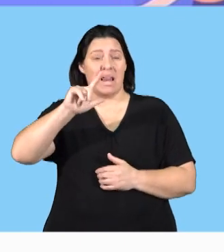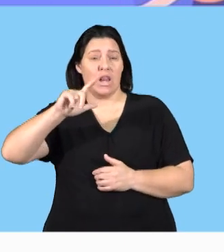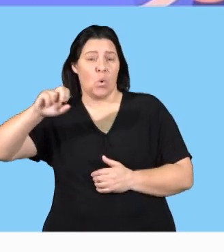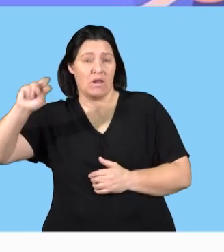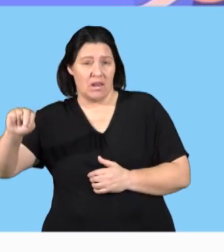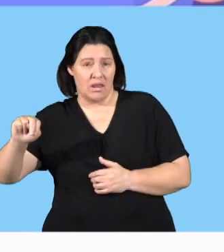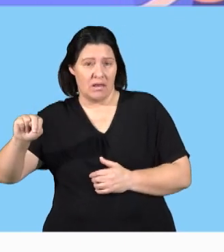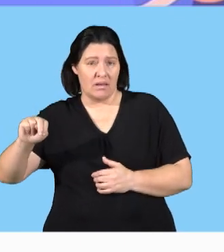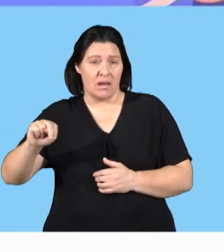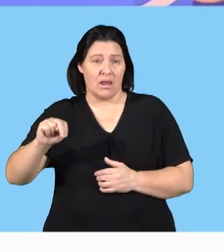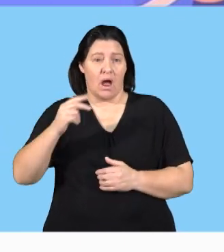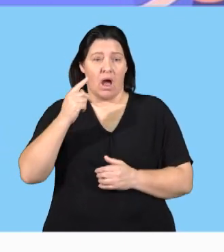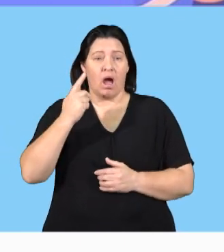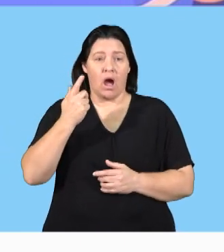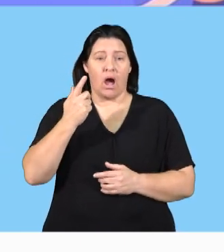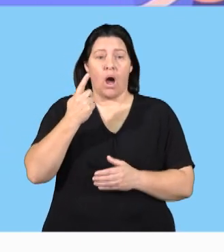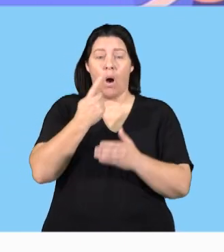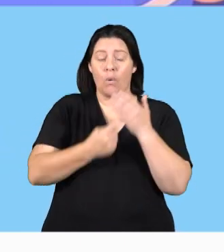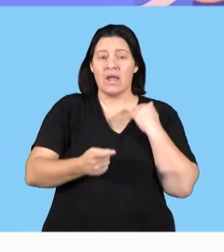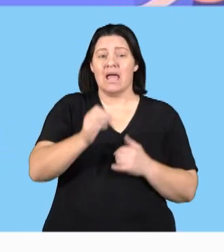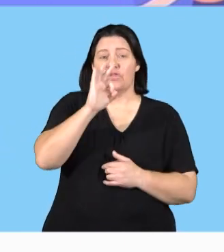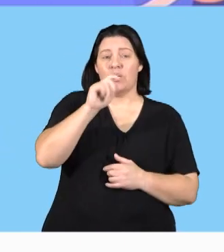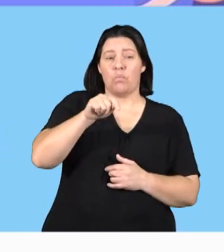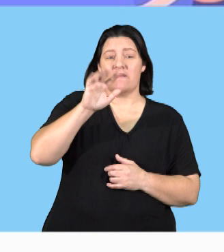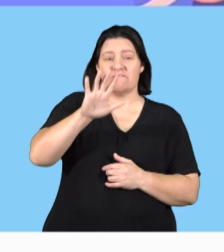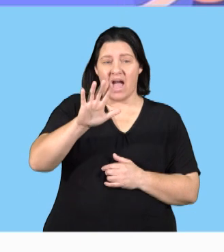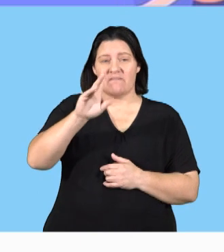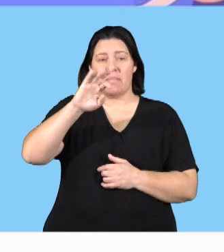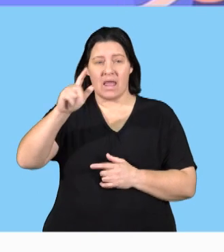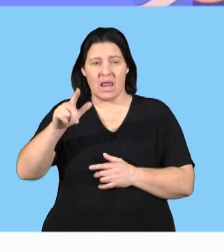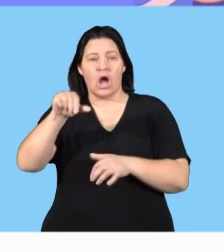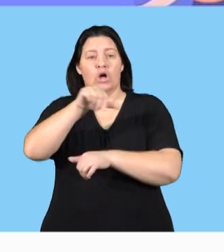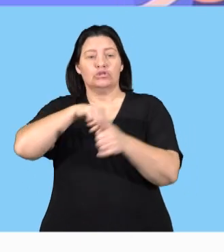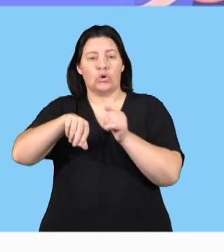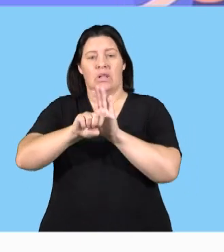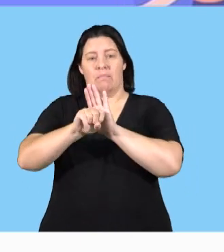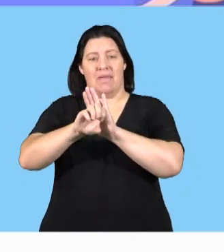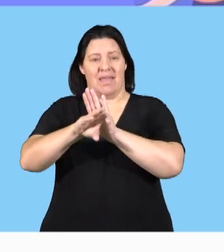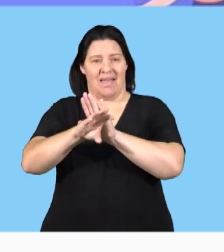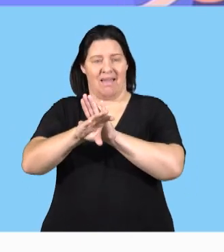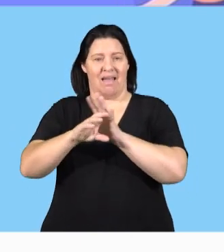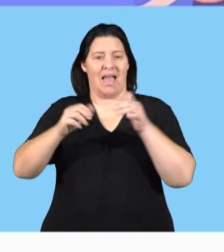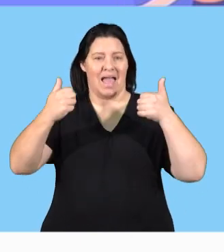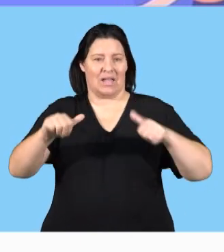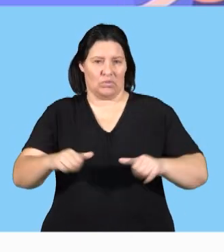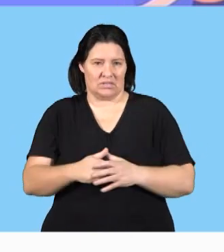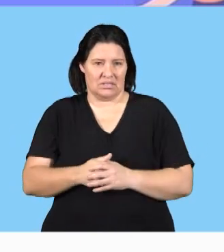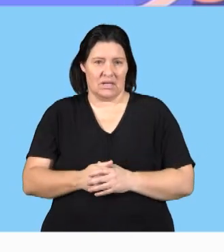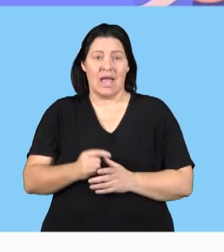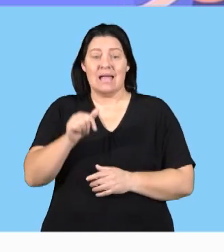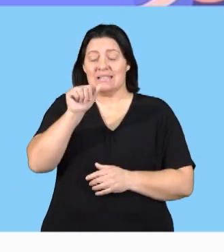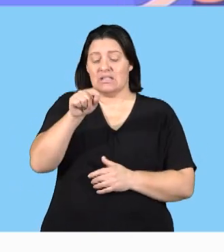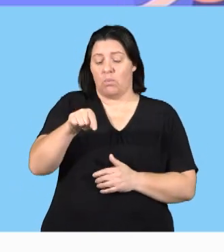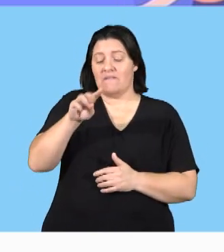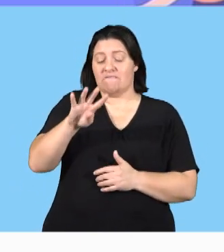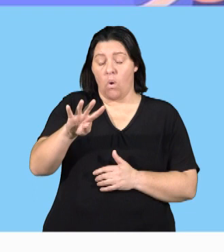I'm going to say that again, 3.5 billion active social account media users, and every 6.4